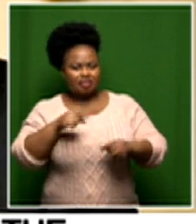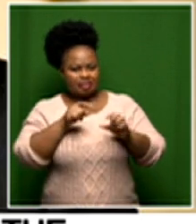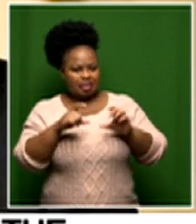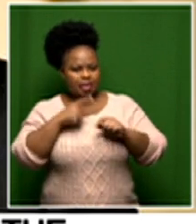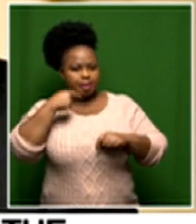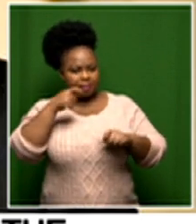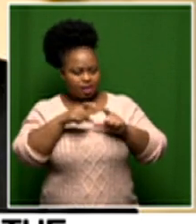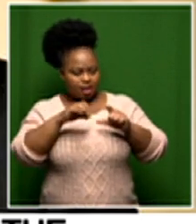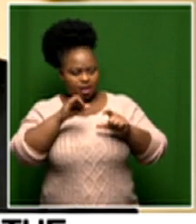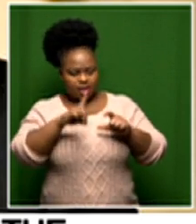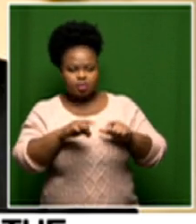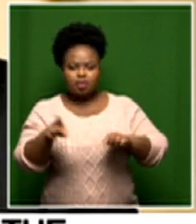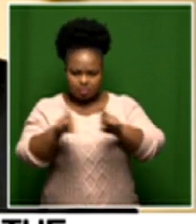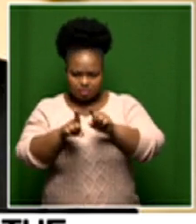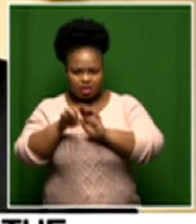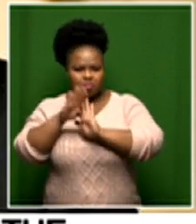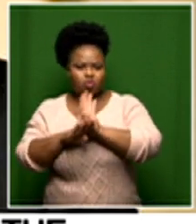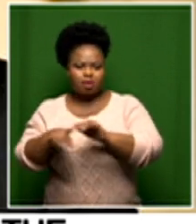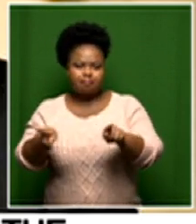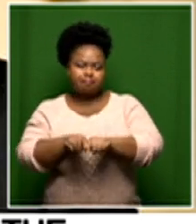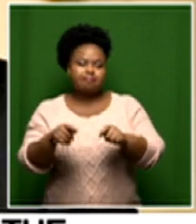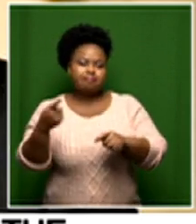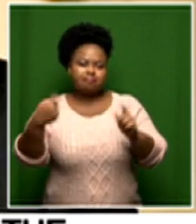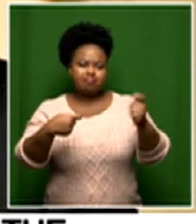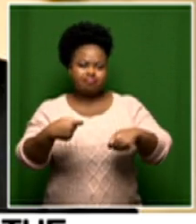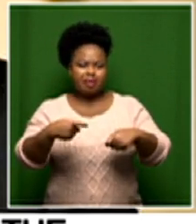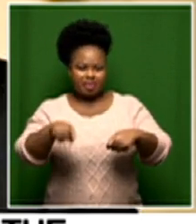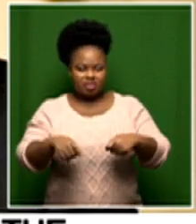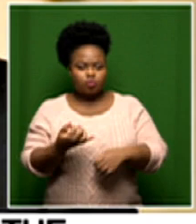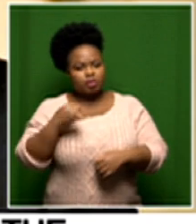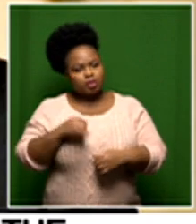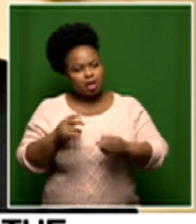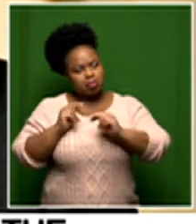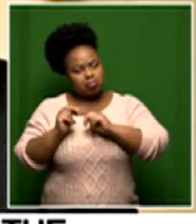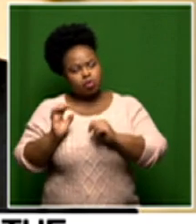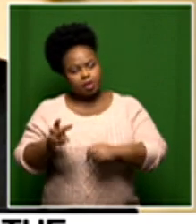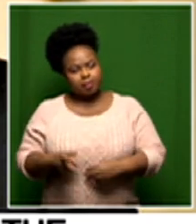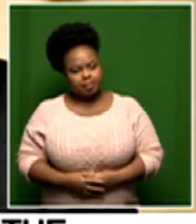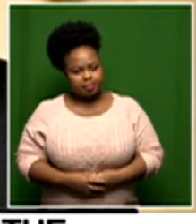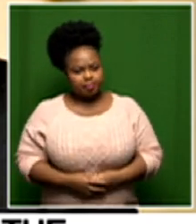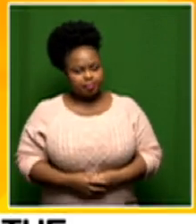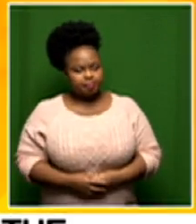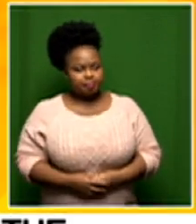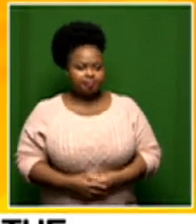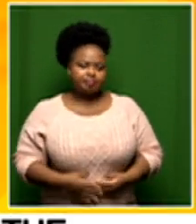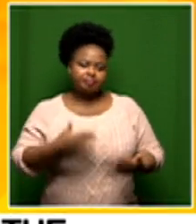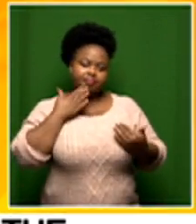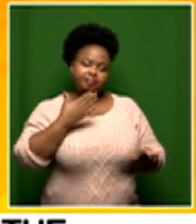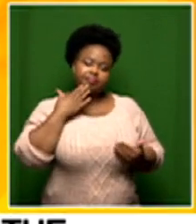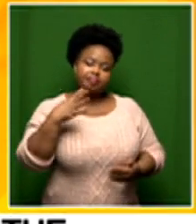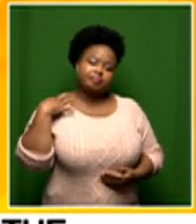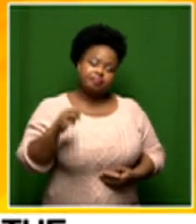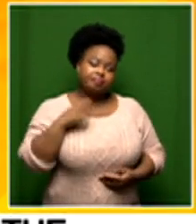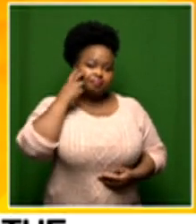same program, rollout program. So all of that is still being refined amongst ourselves. Well, thank you so much,